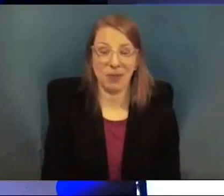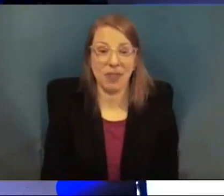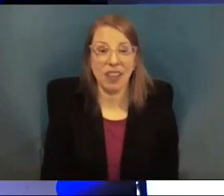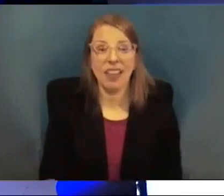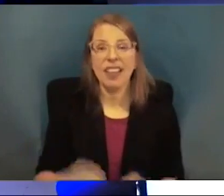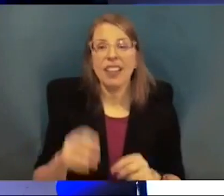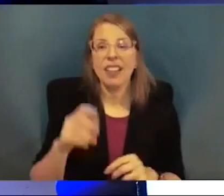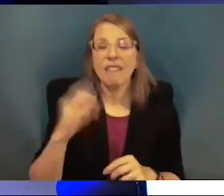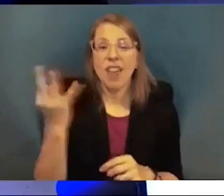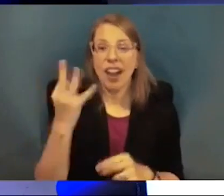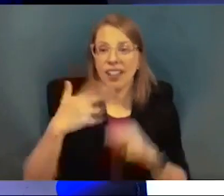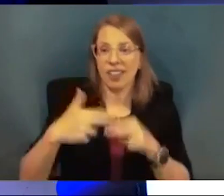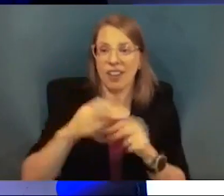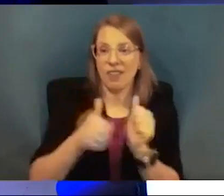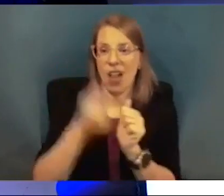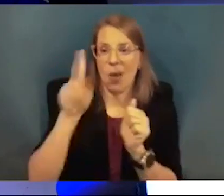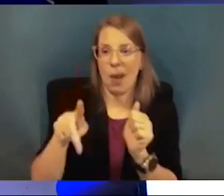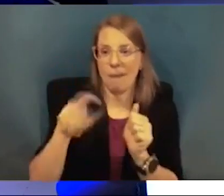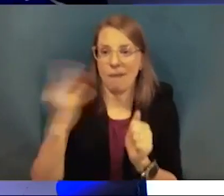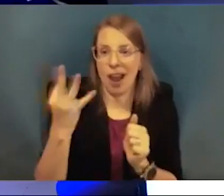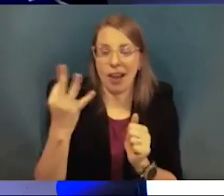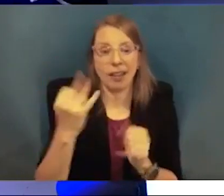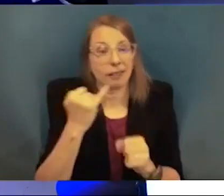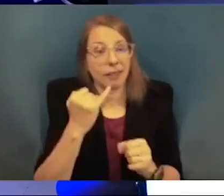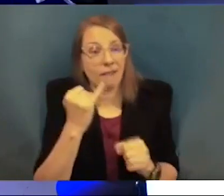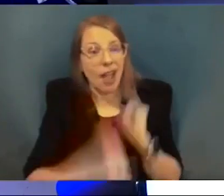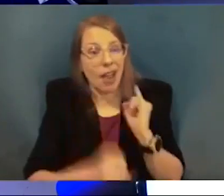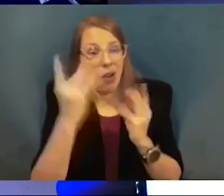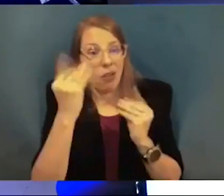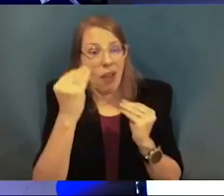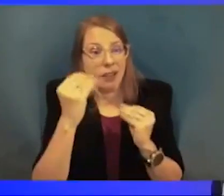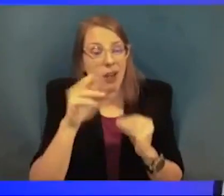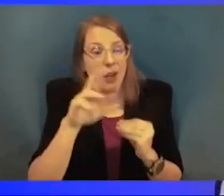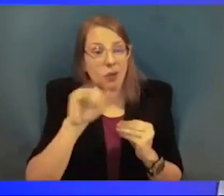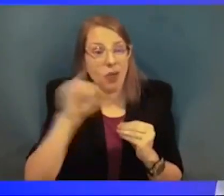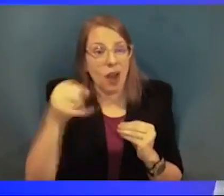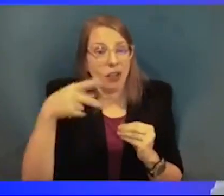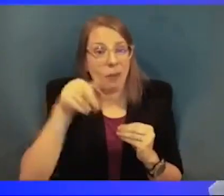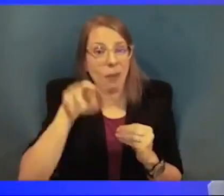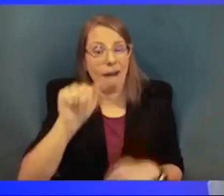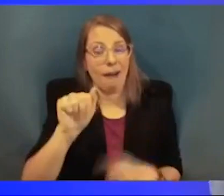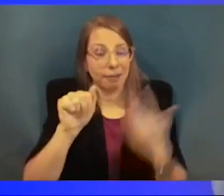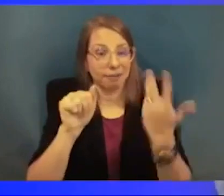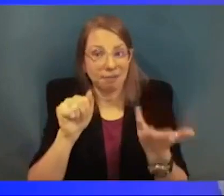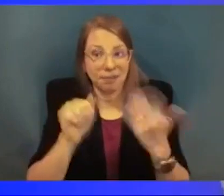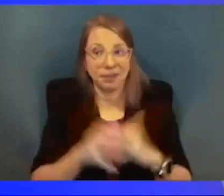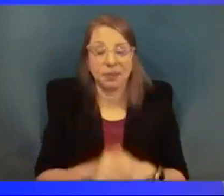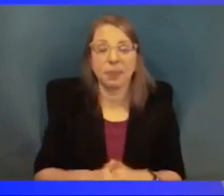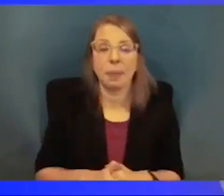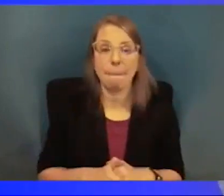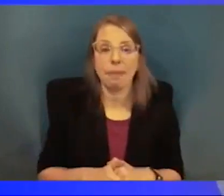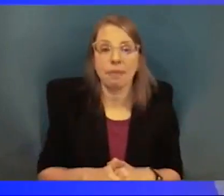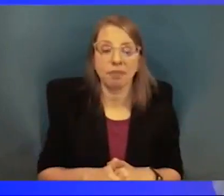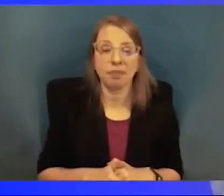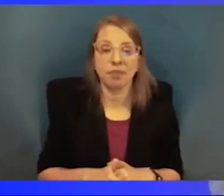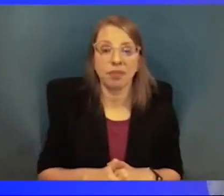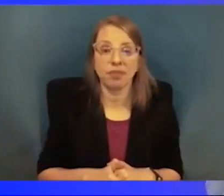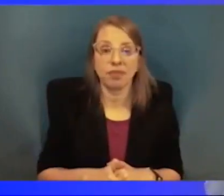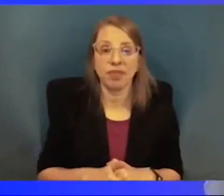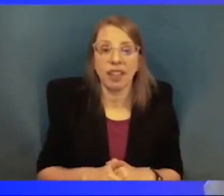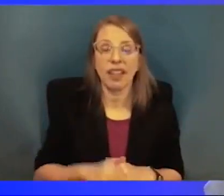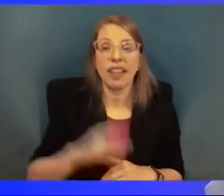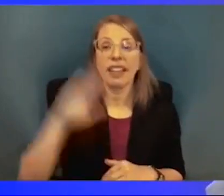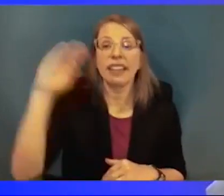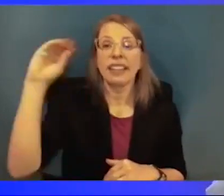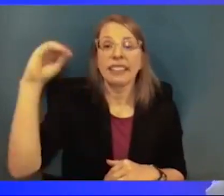final thoughts from Dr. Rajpara. What do you want us all to head out in the sun and know today? So I would definitely say that